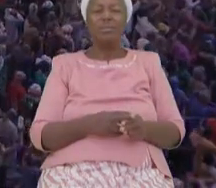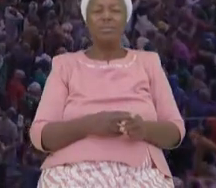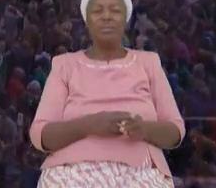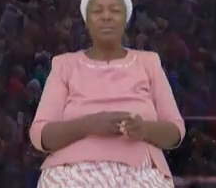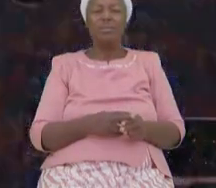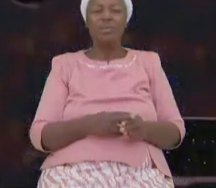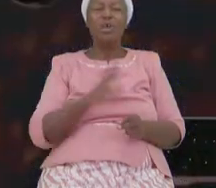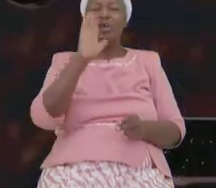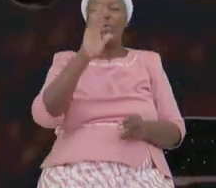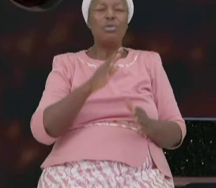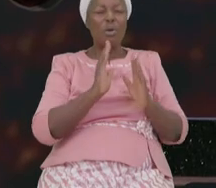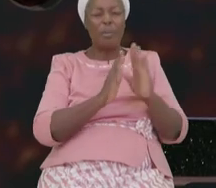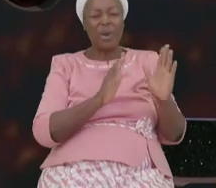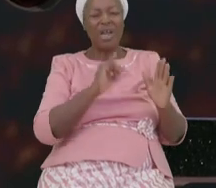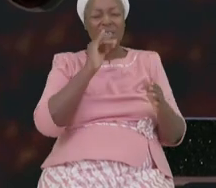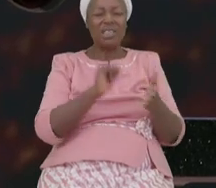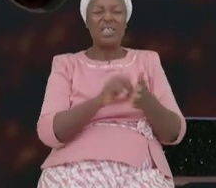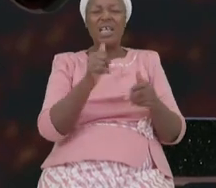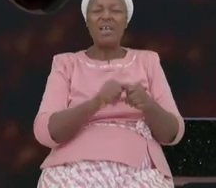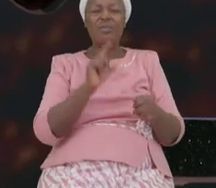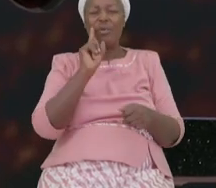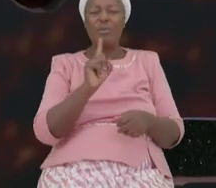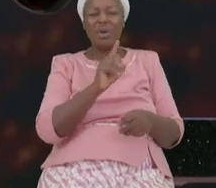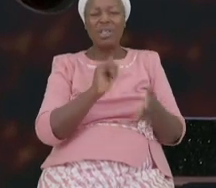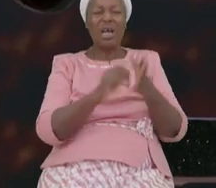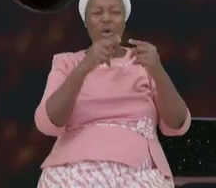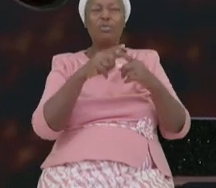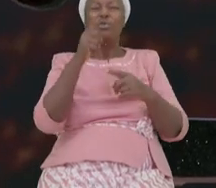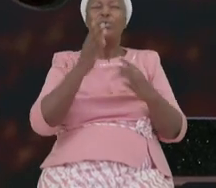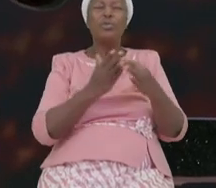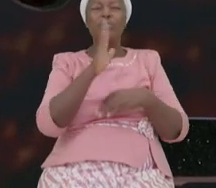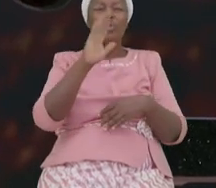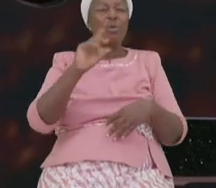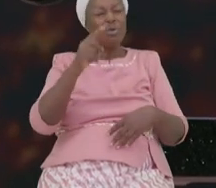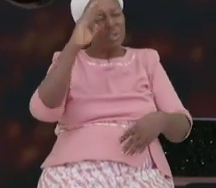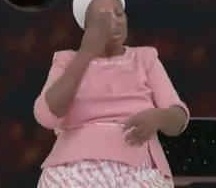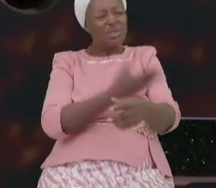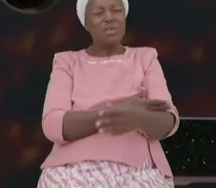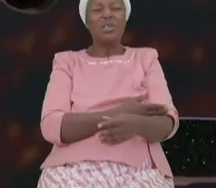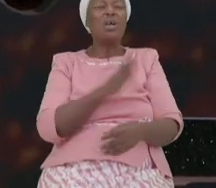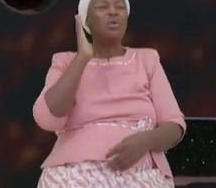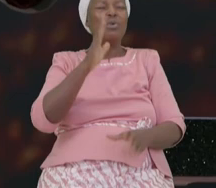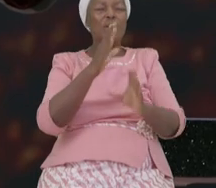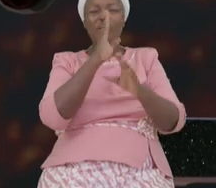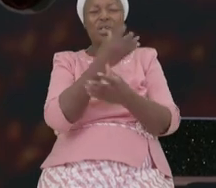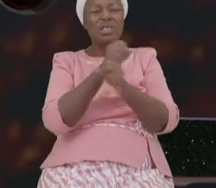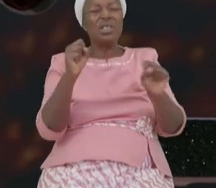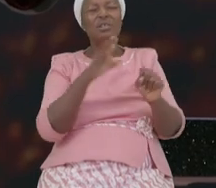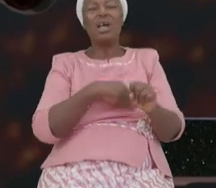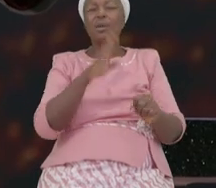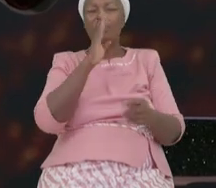your plan is that everyone that comes to you through your only begotten Son will be saved, will